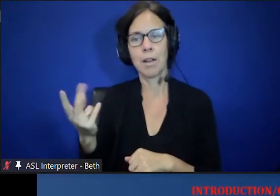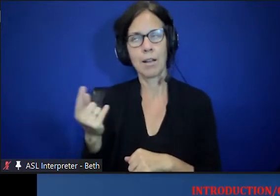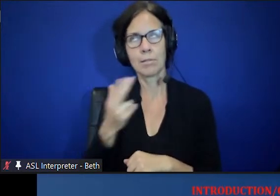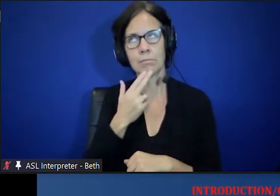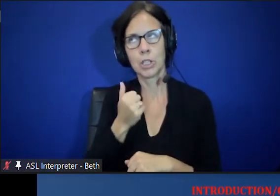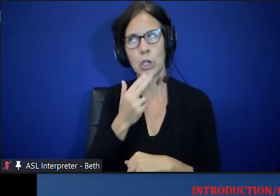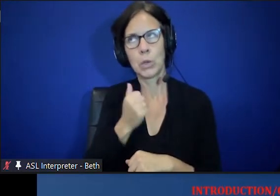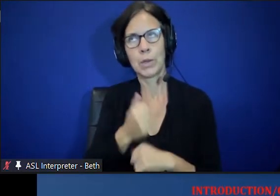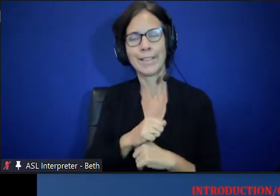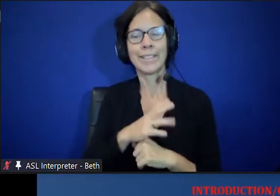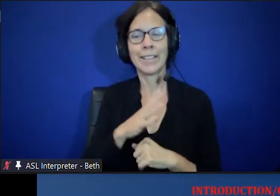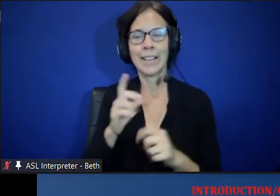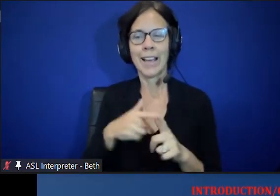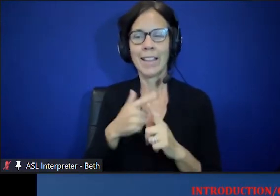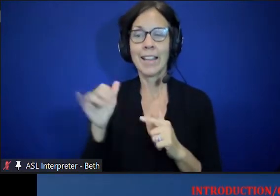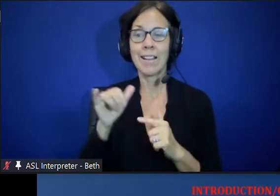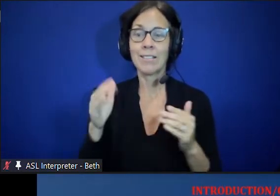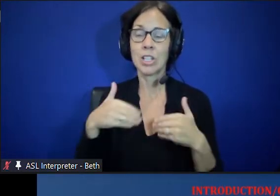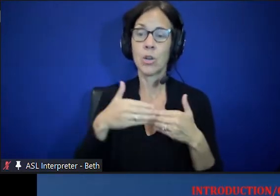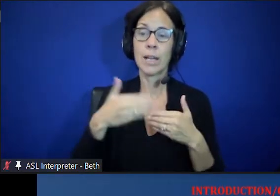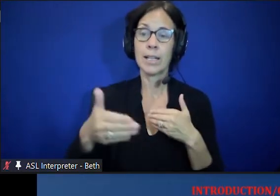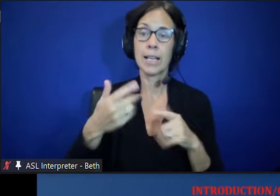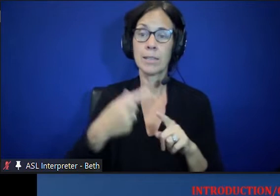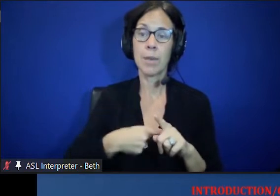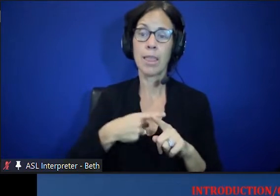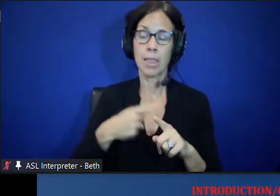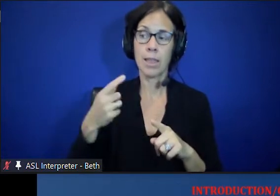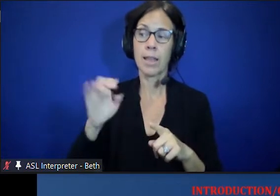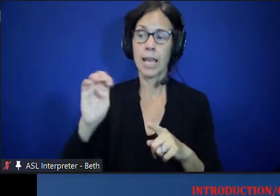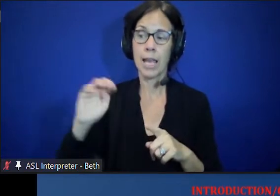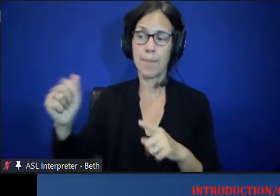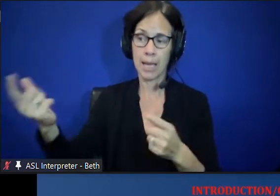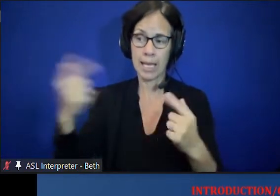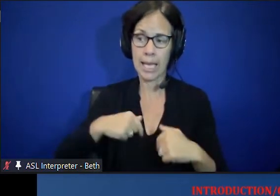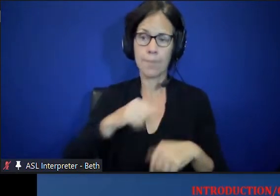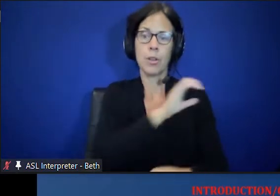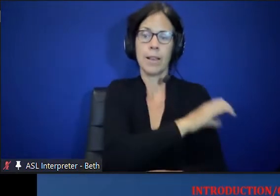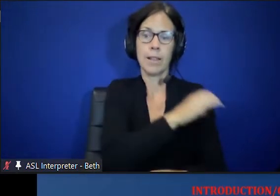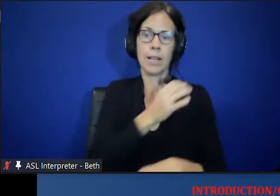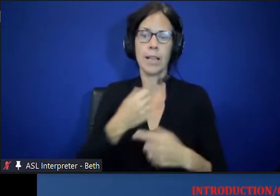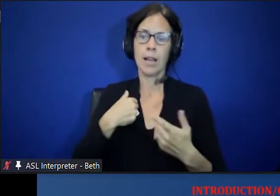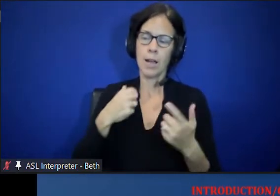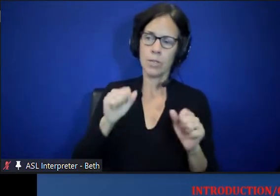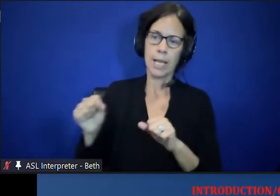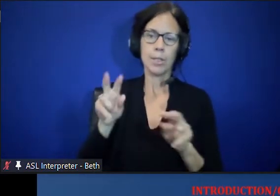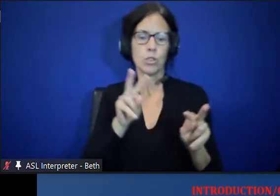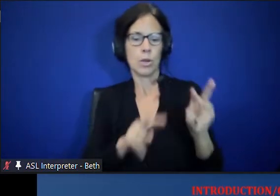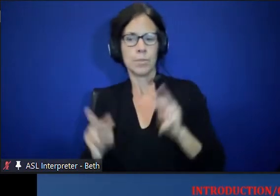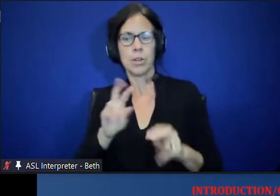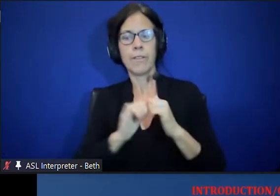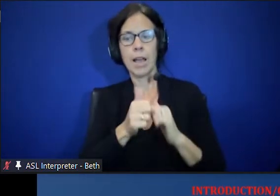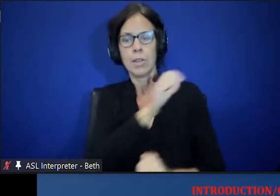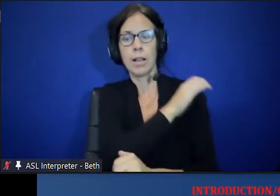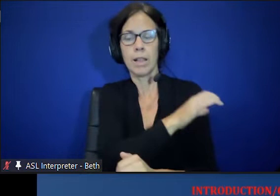cute. And then next month, Emma came into the clinic and I got to see how the clinical side was different